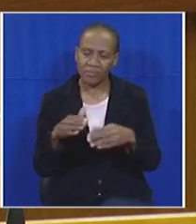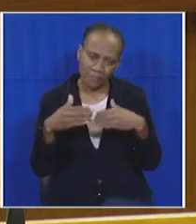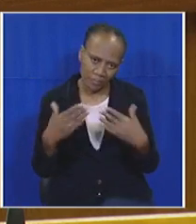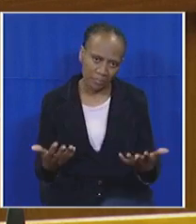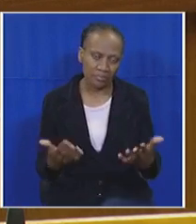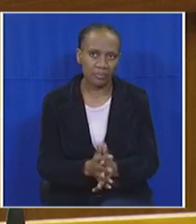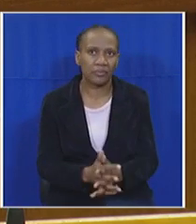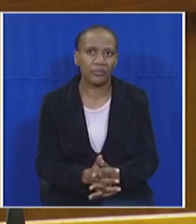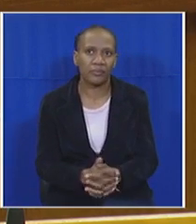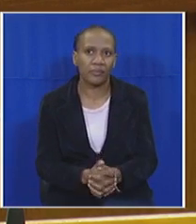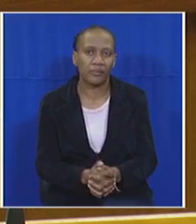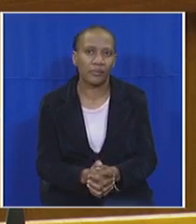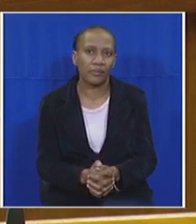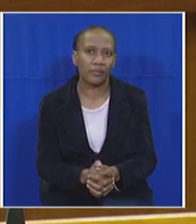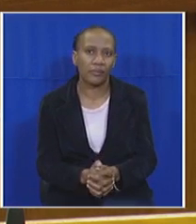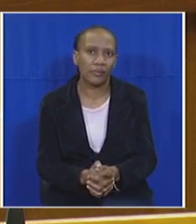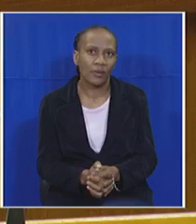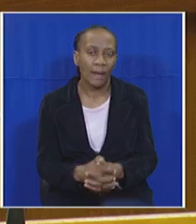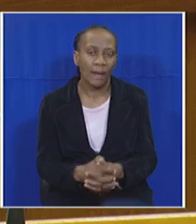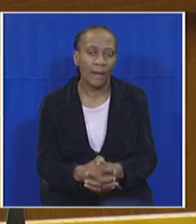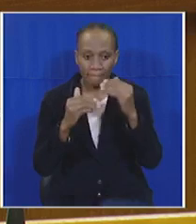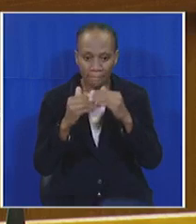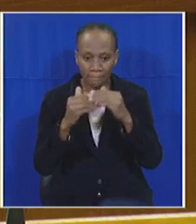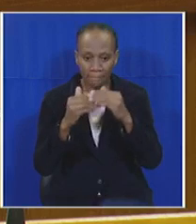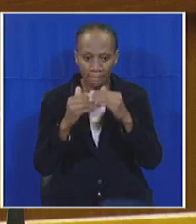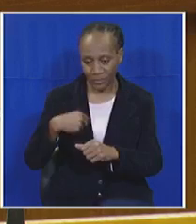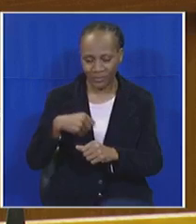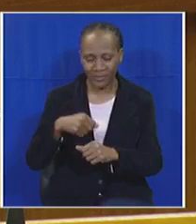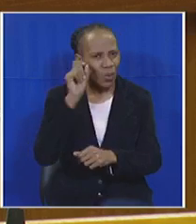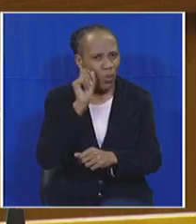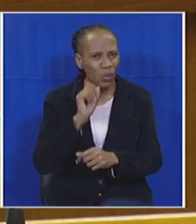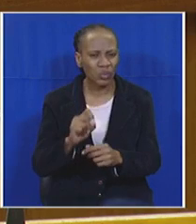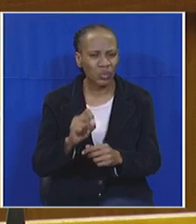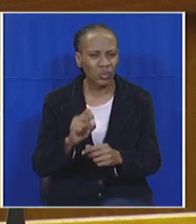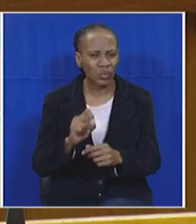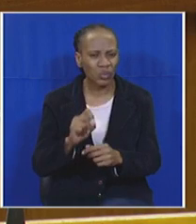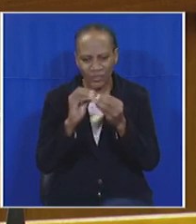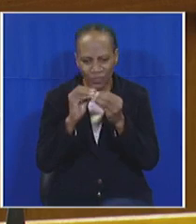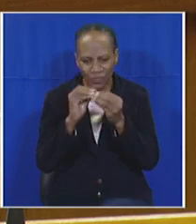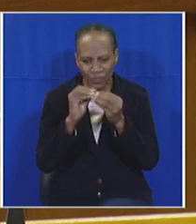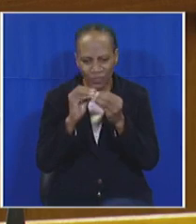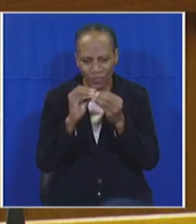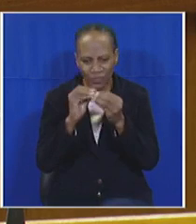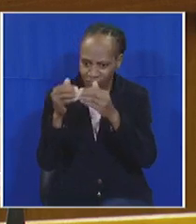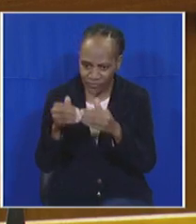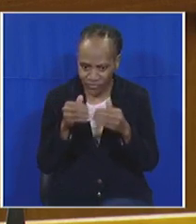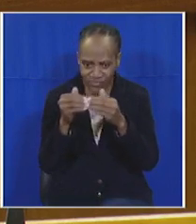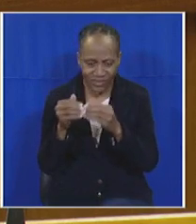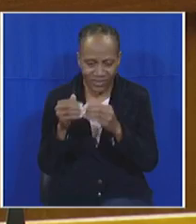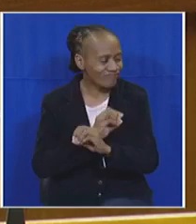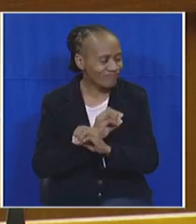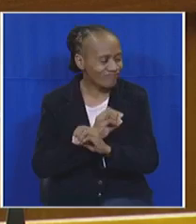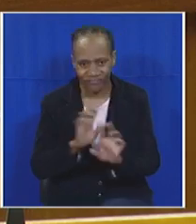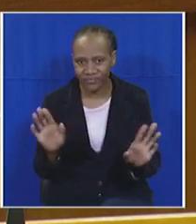That its infrastructure is aging and is not maintained like a whole lot of